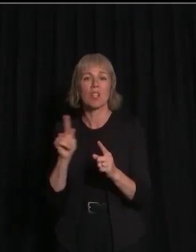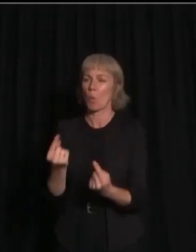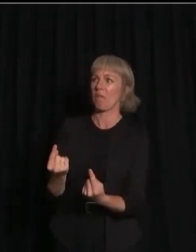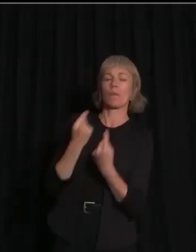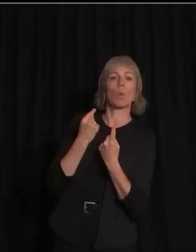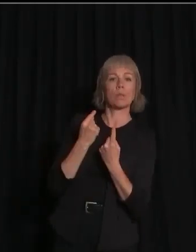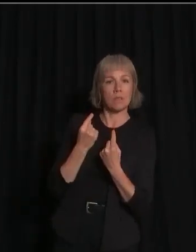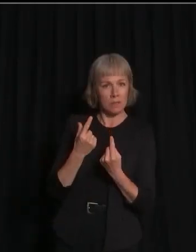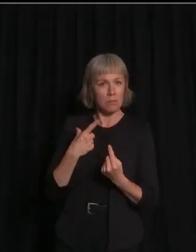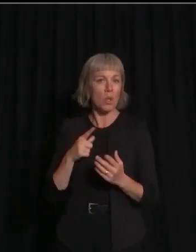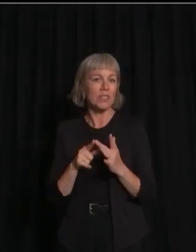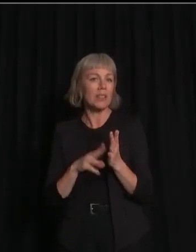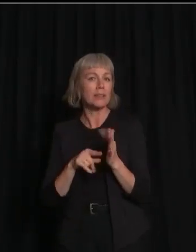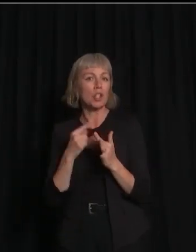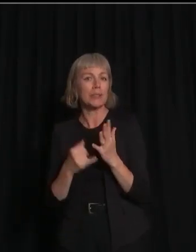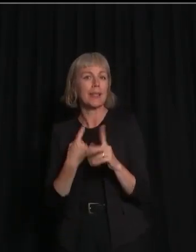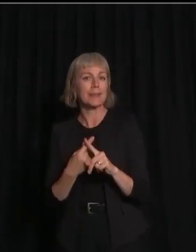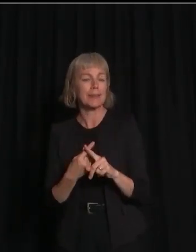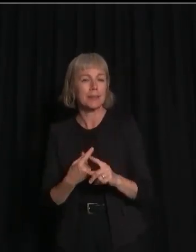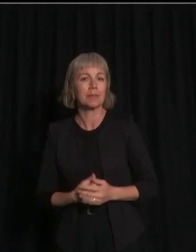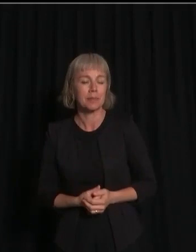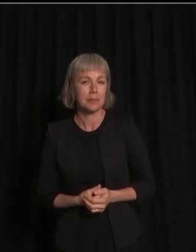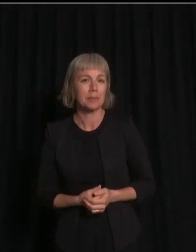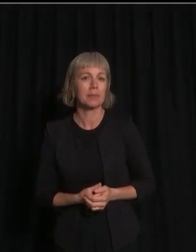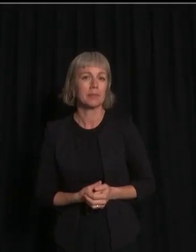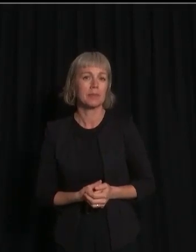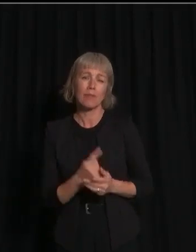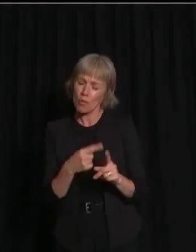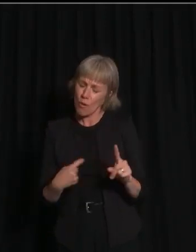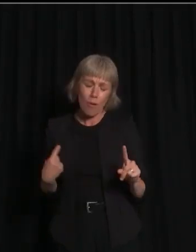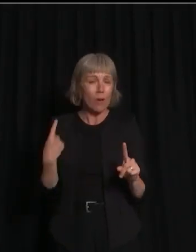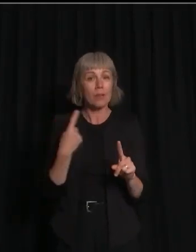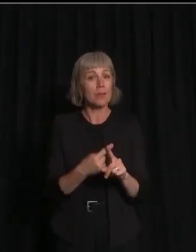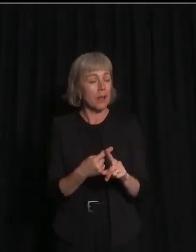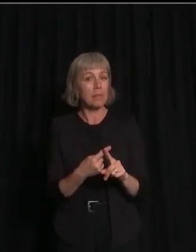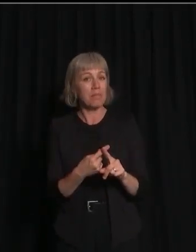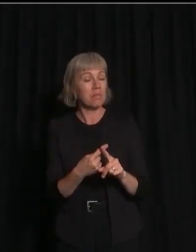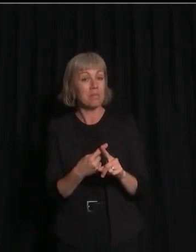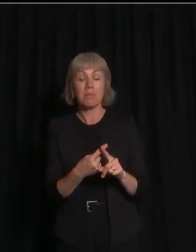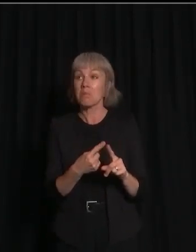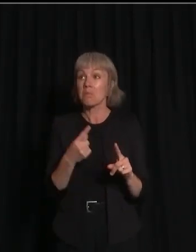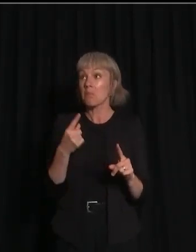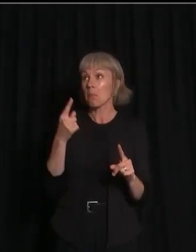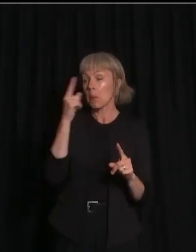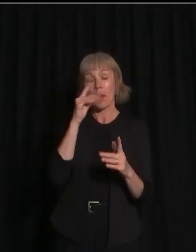we are intersex. You know, so for so long, people just didn't know the